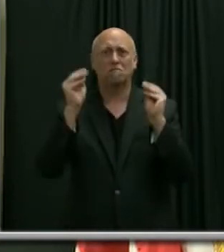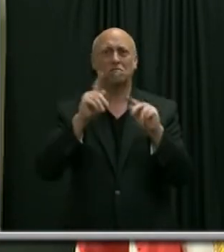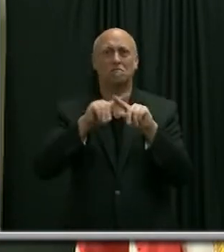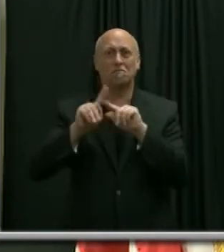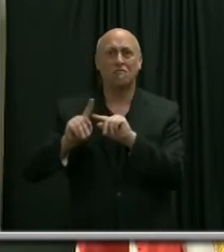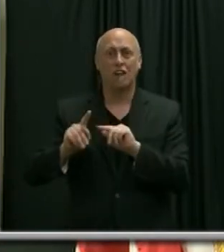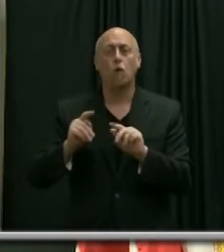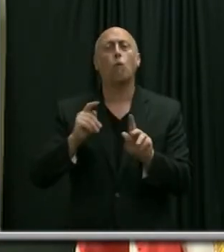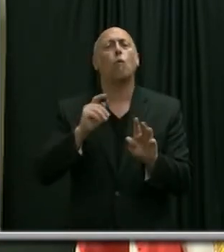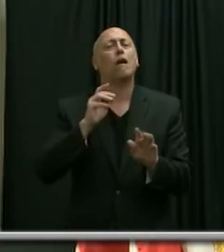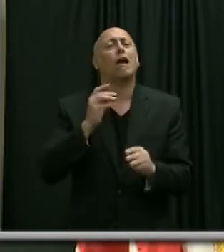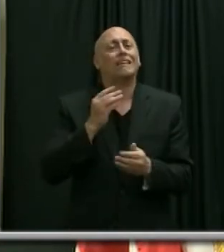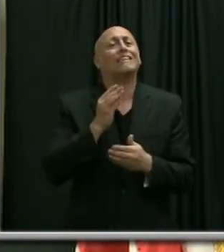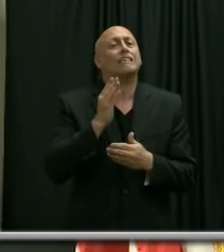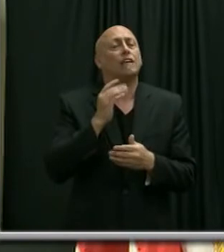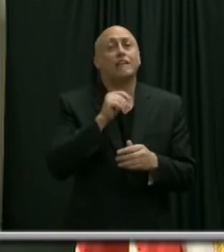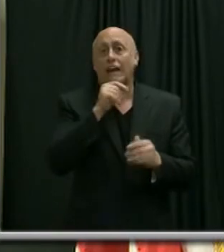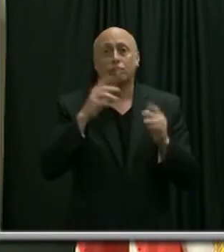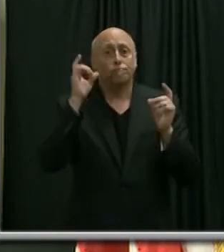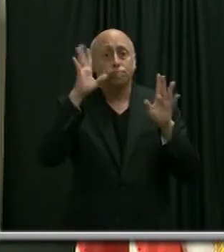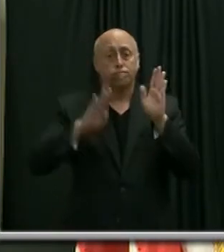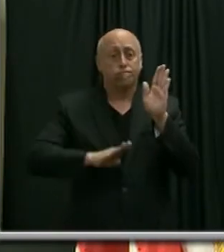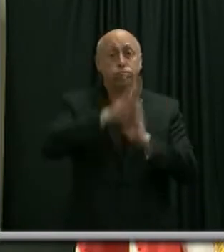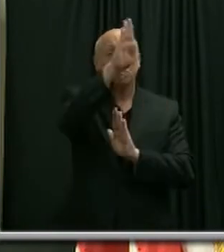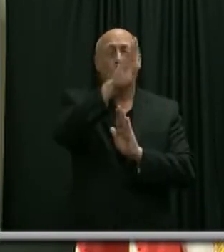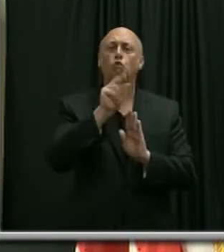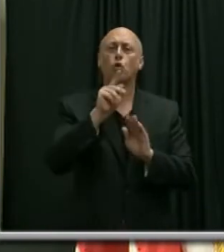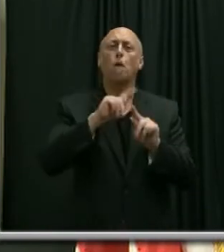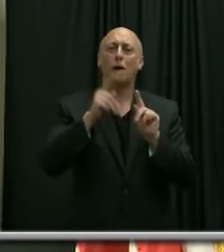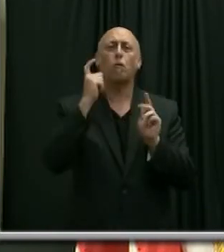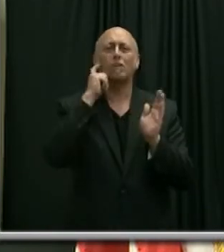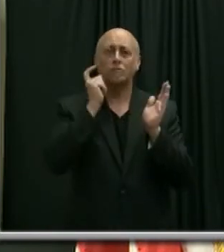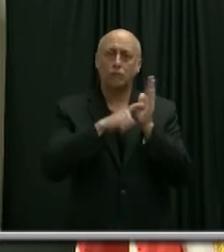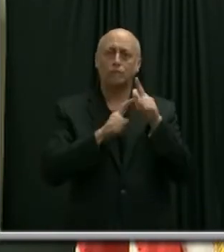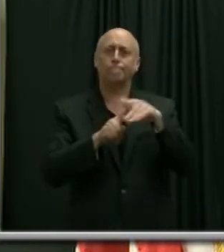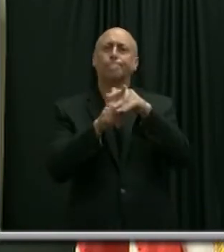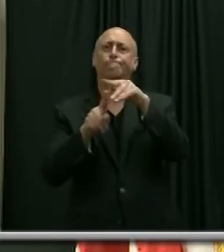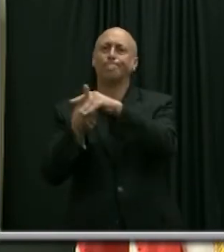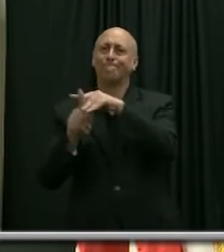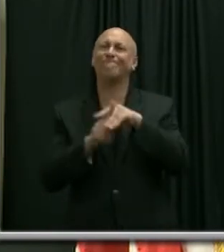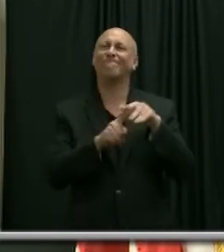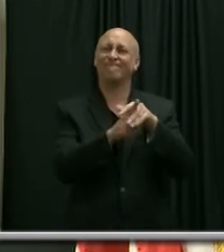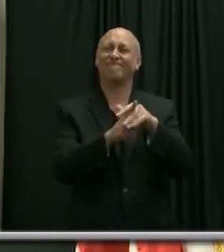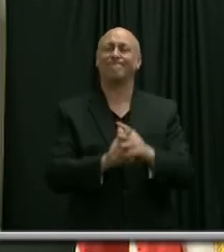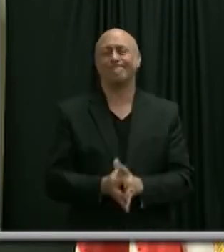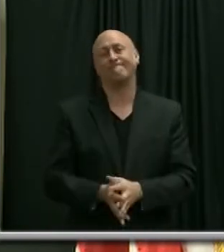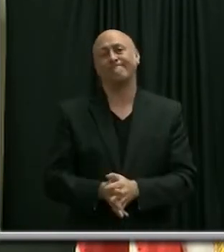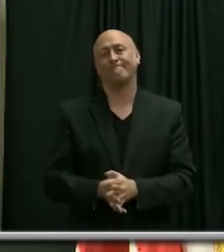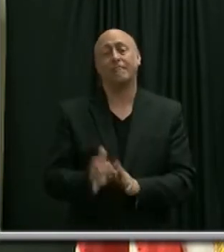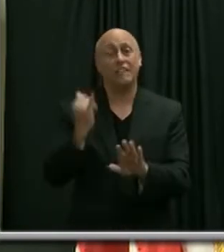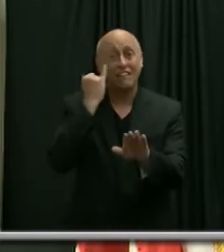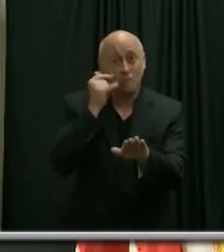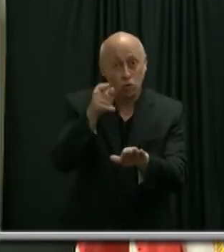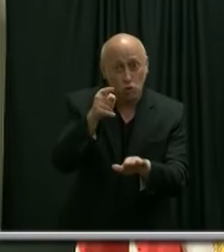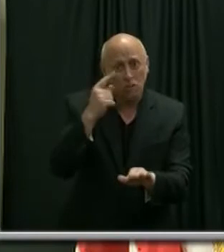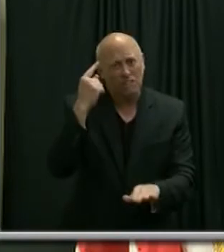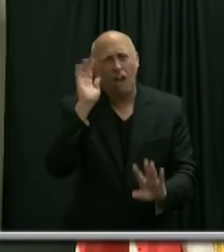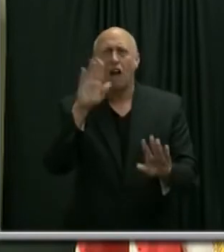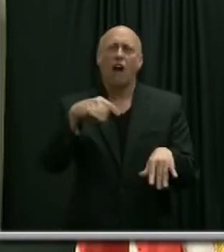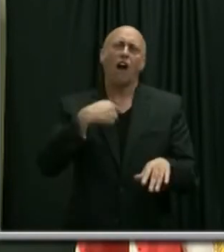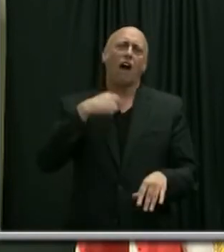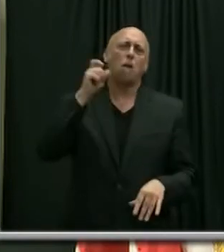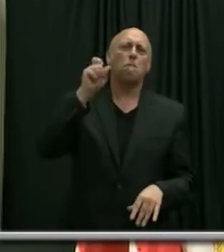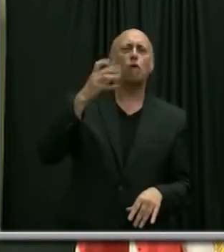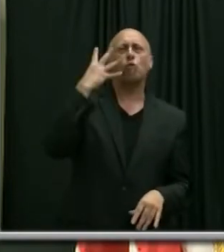and we are most concerned about them. So every time that you choose to say, I need to go out of the house to